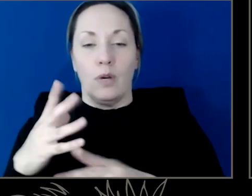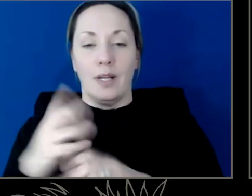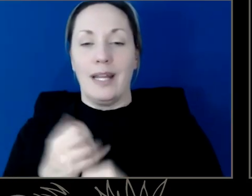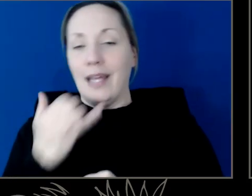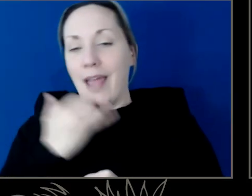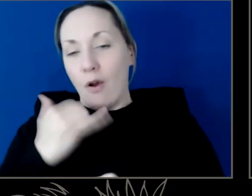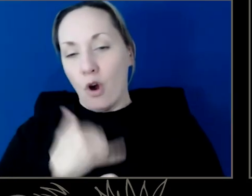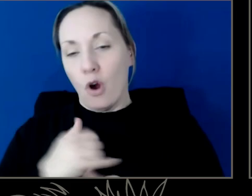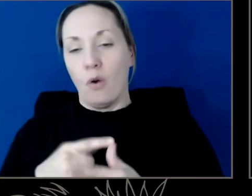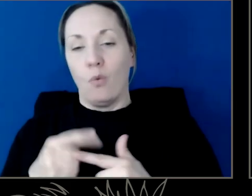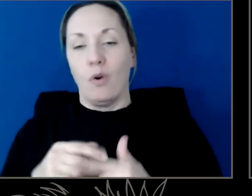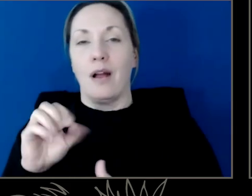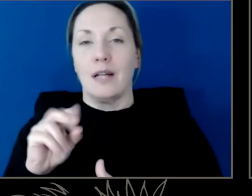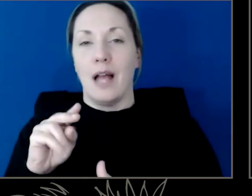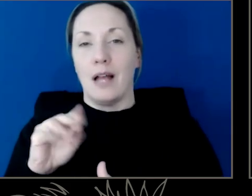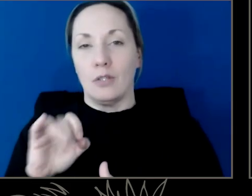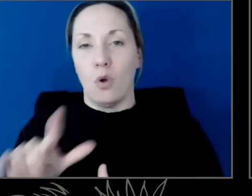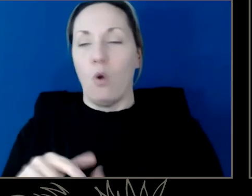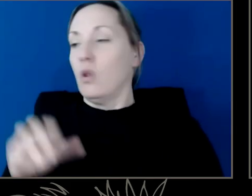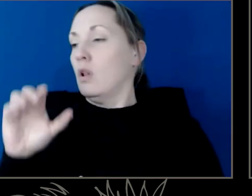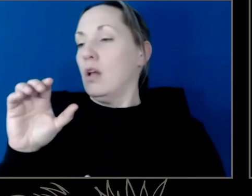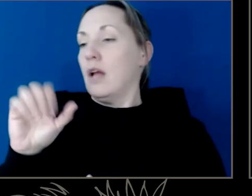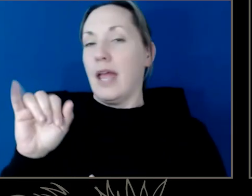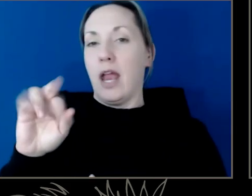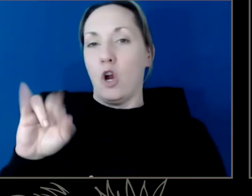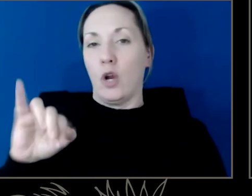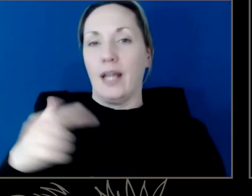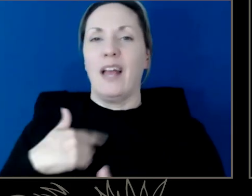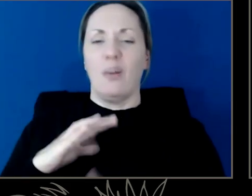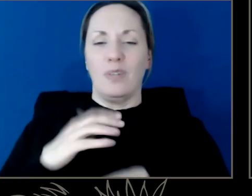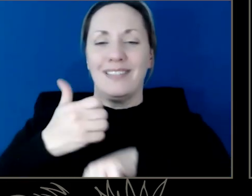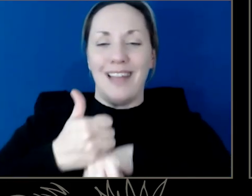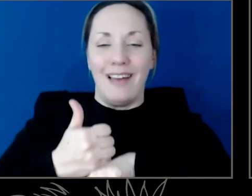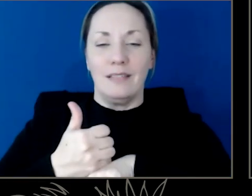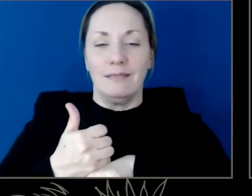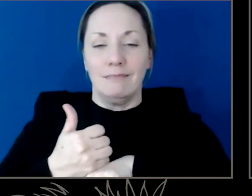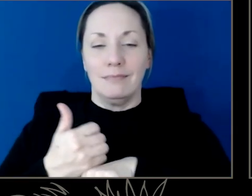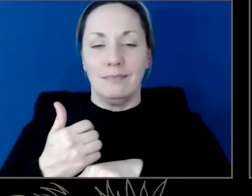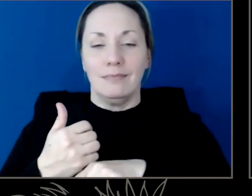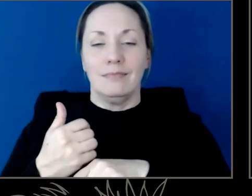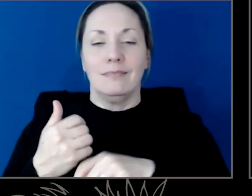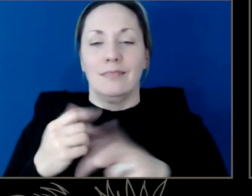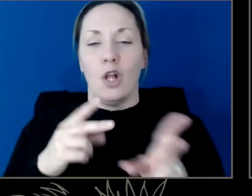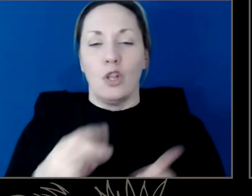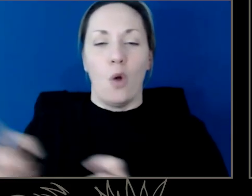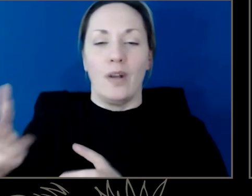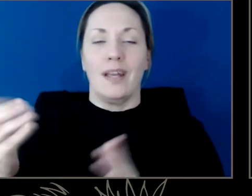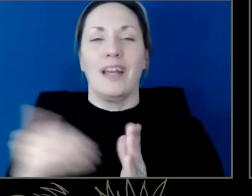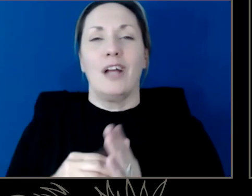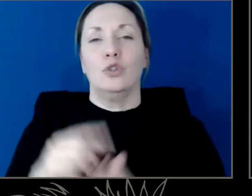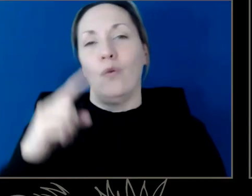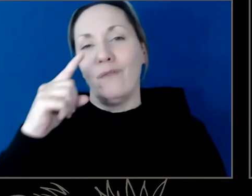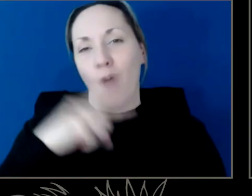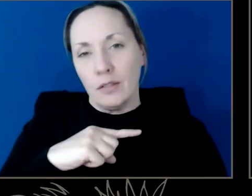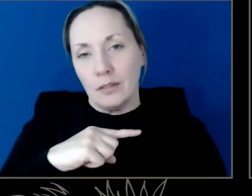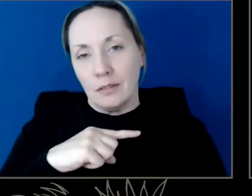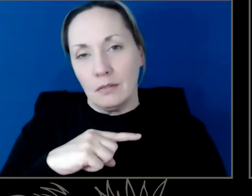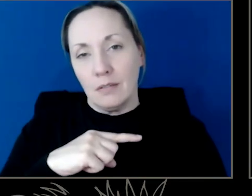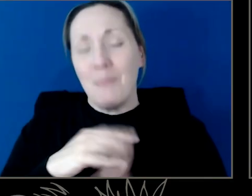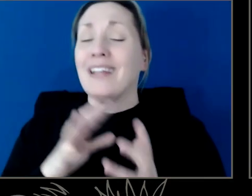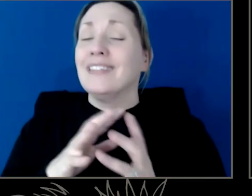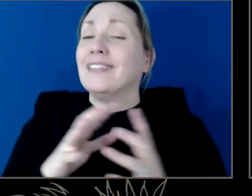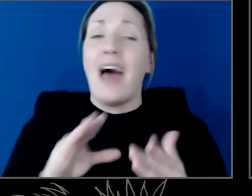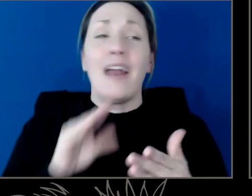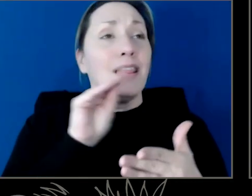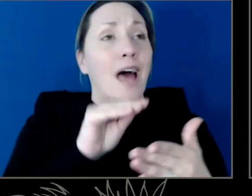state for loading again to false. This isn't a lot of code, right? But just think if you're doing this multiple times,